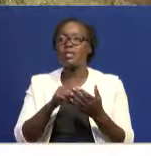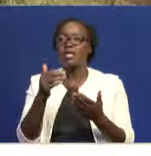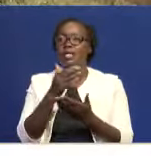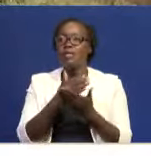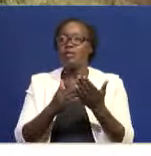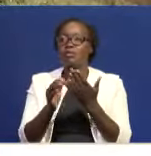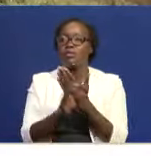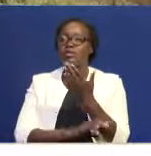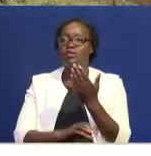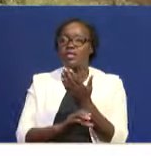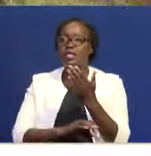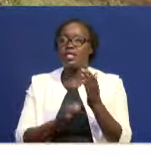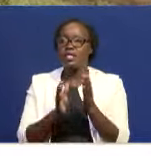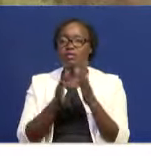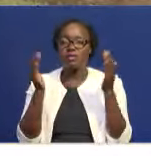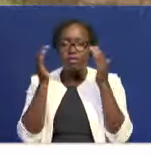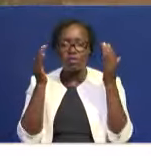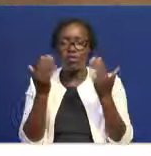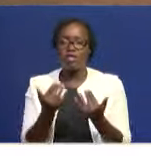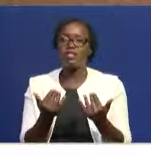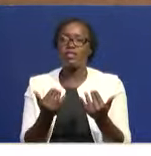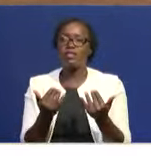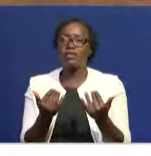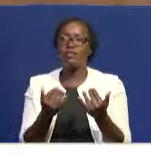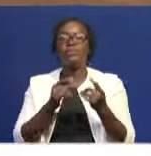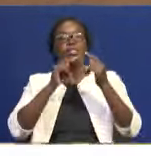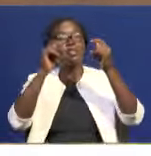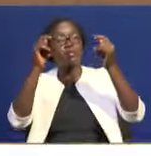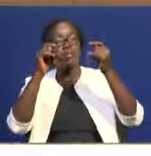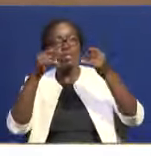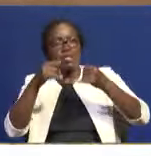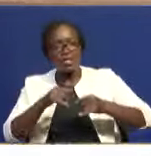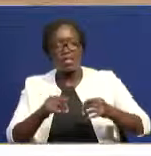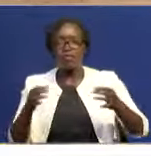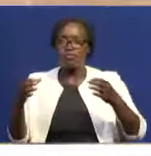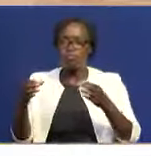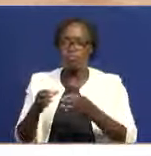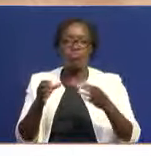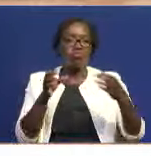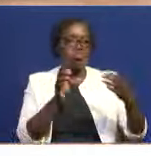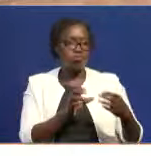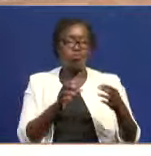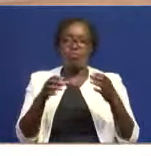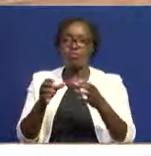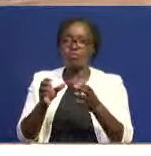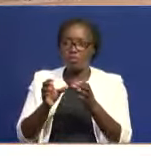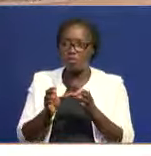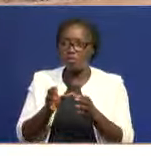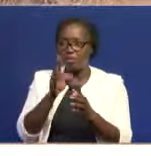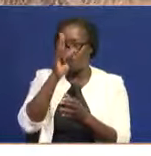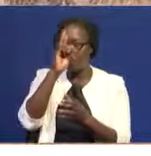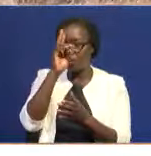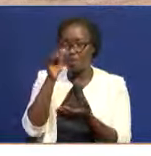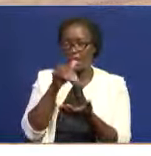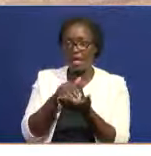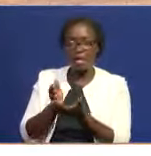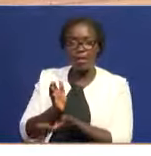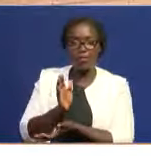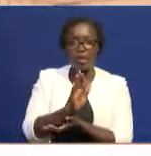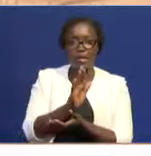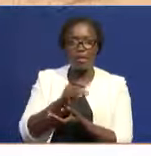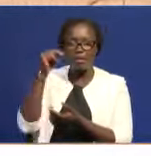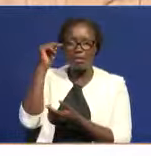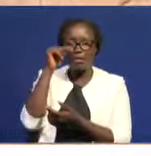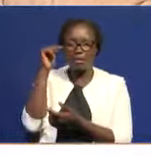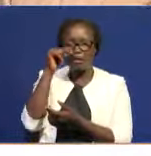If my cameraman can focus, you can see right now those are protesters who are trying to regroup after they were pushed back by police officers using tear